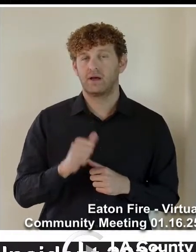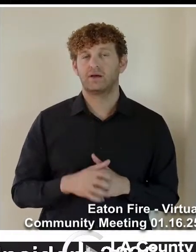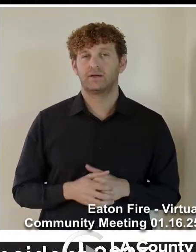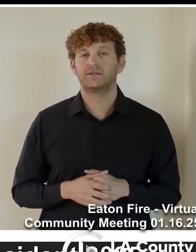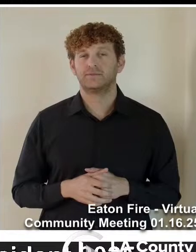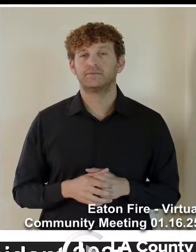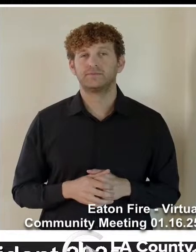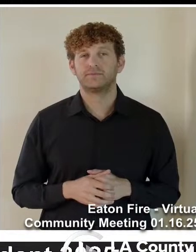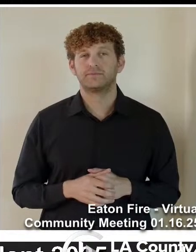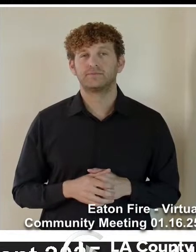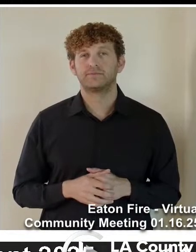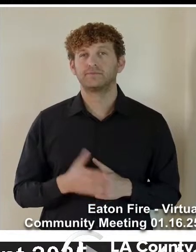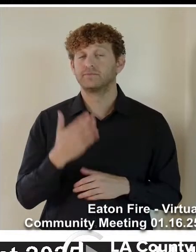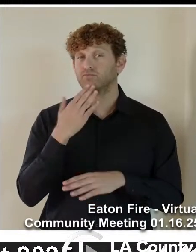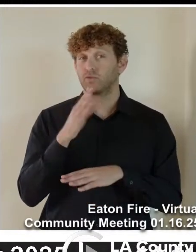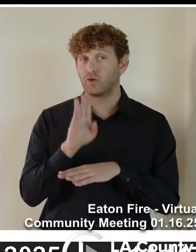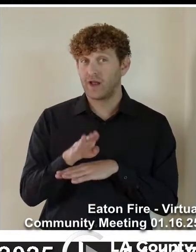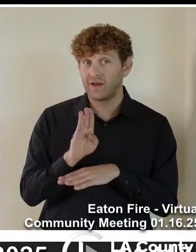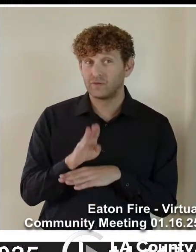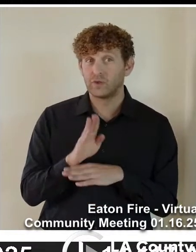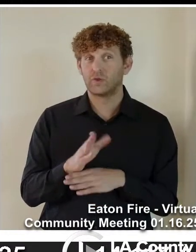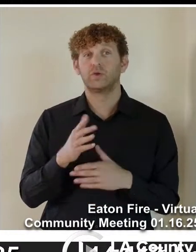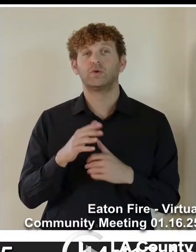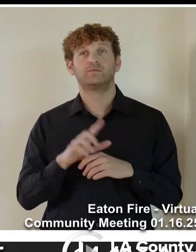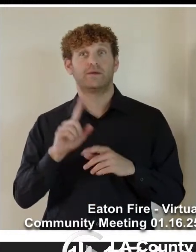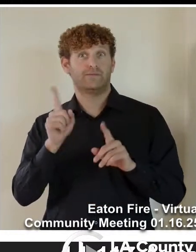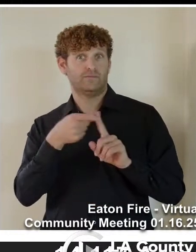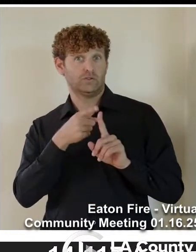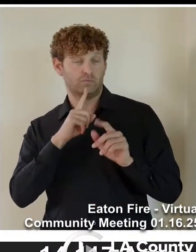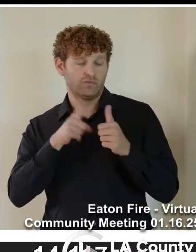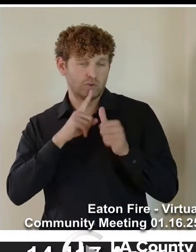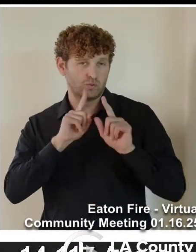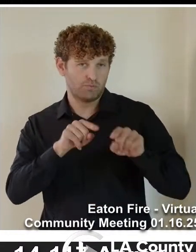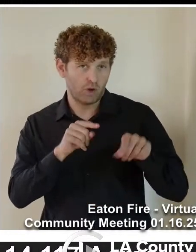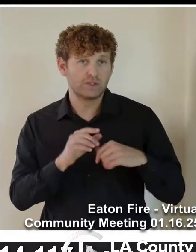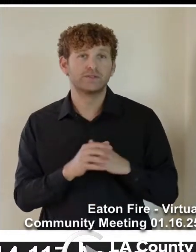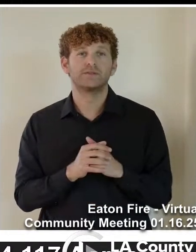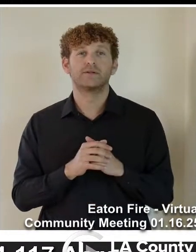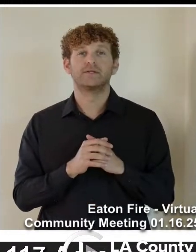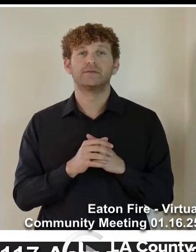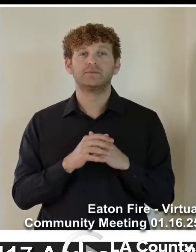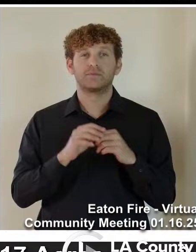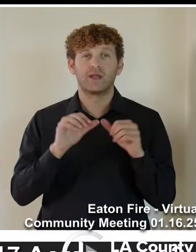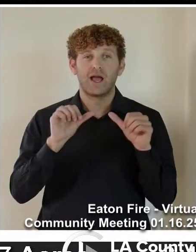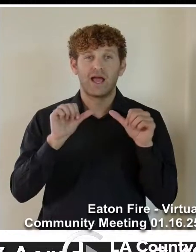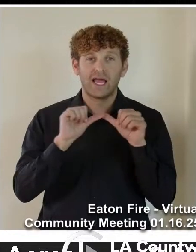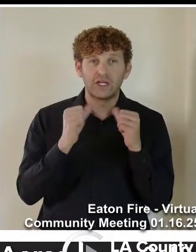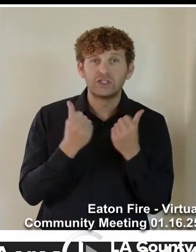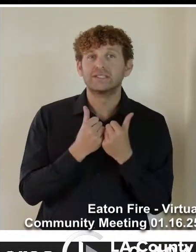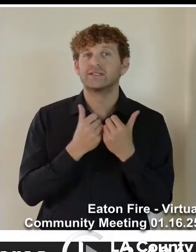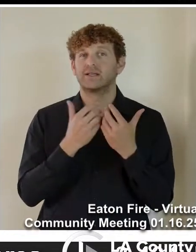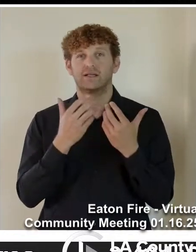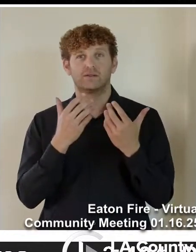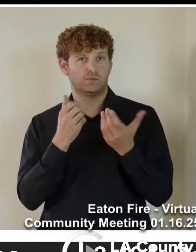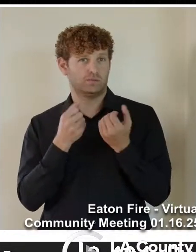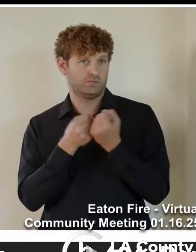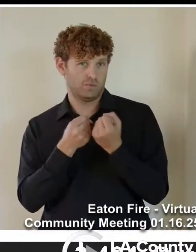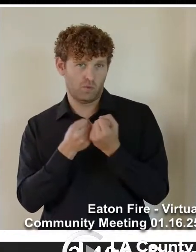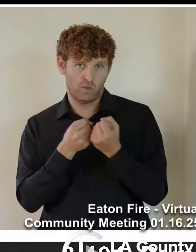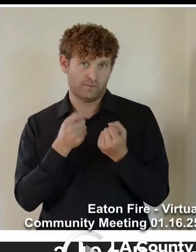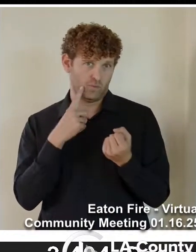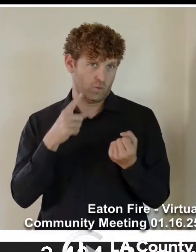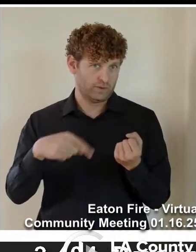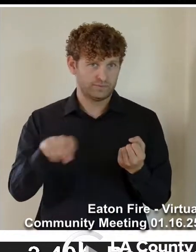Good afternoon. Thank you to our first responders and cooperating agencies for the continued support. And to our customers, thank you for